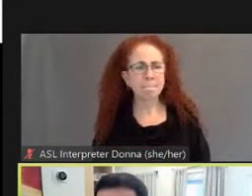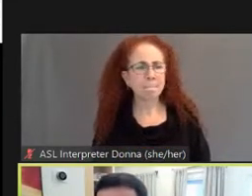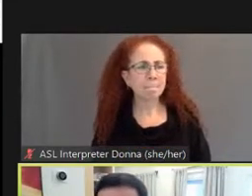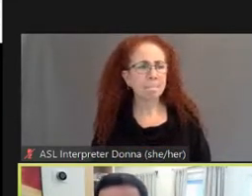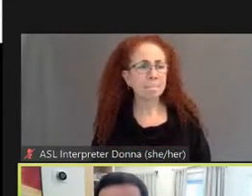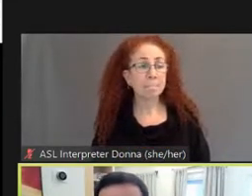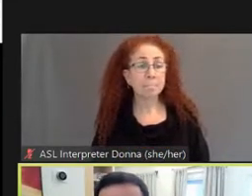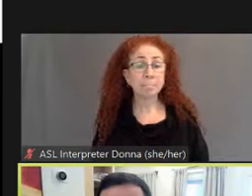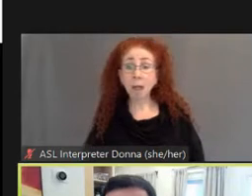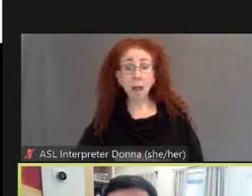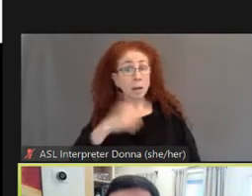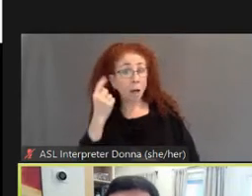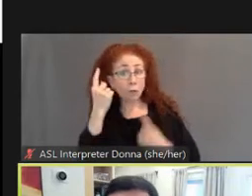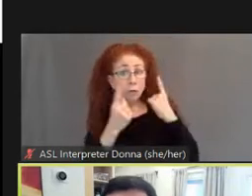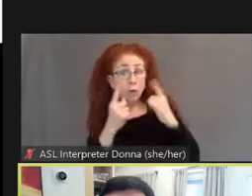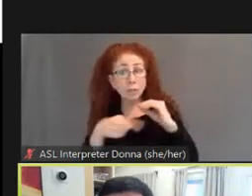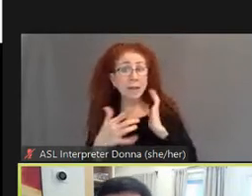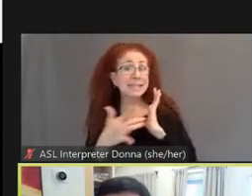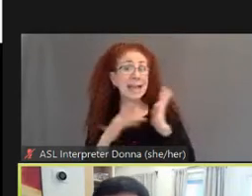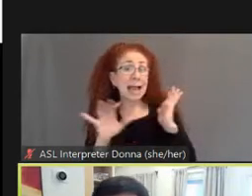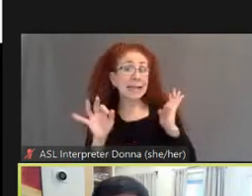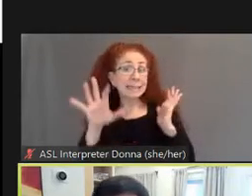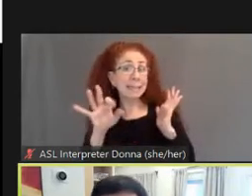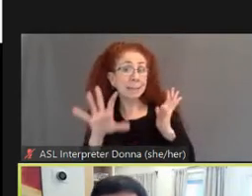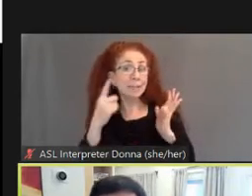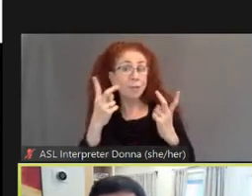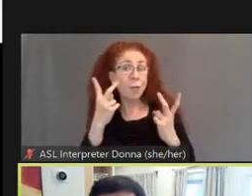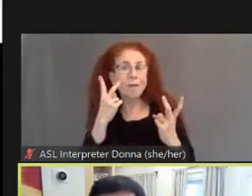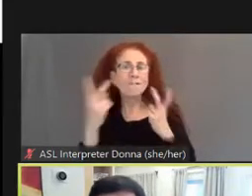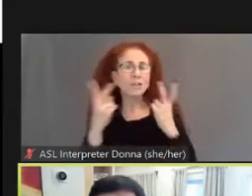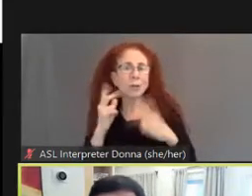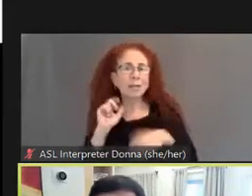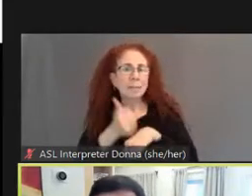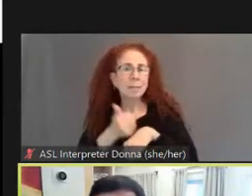Nicole, any other thoughts about tech tips for digital implementation?